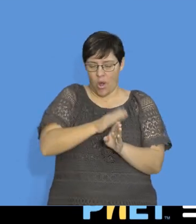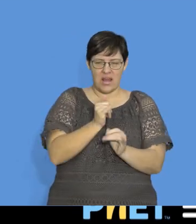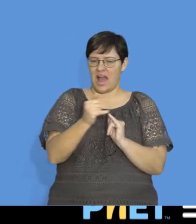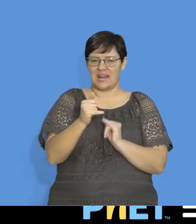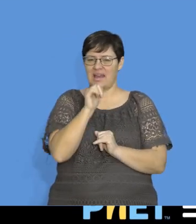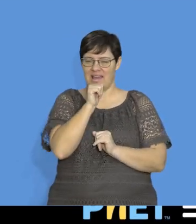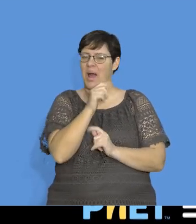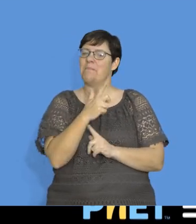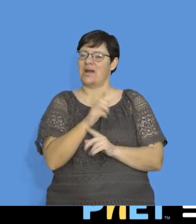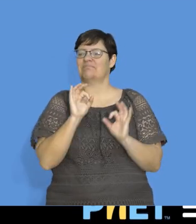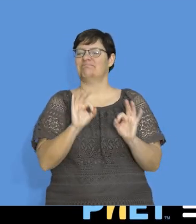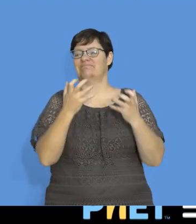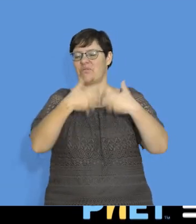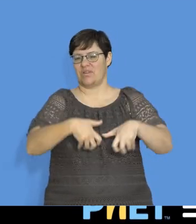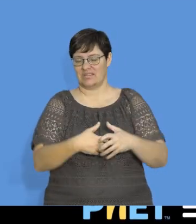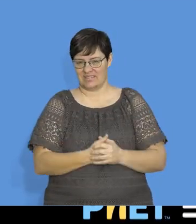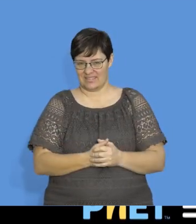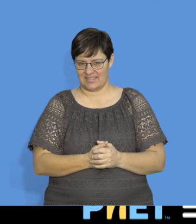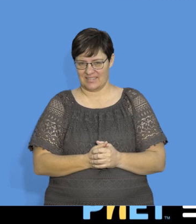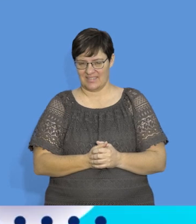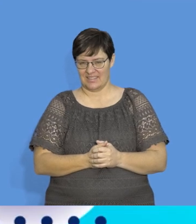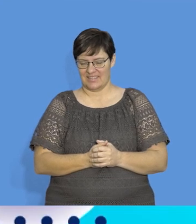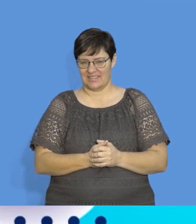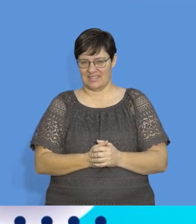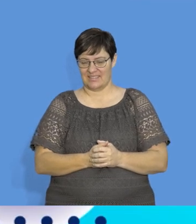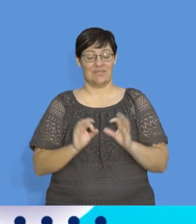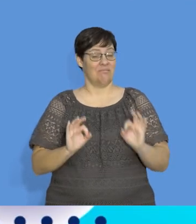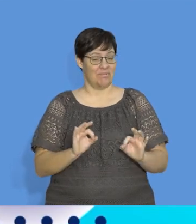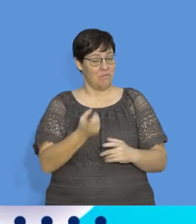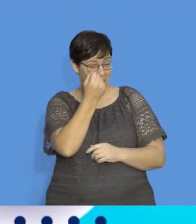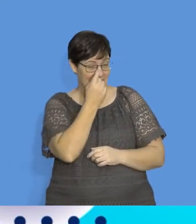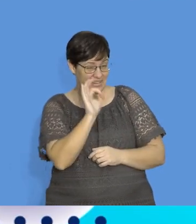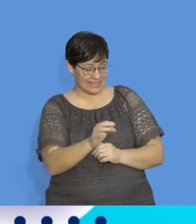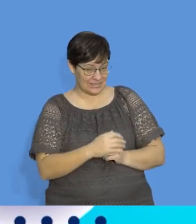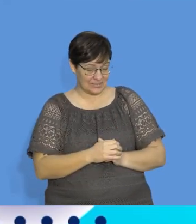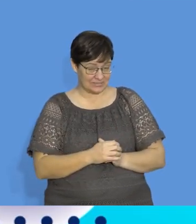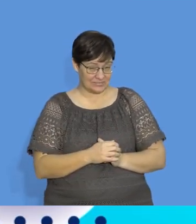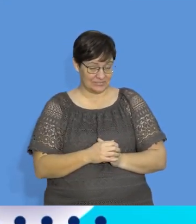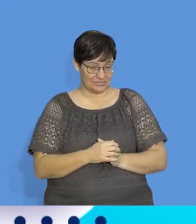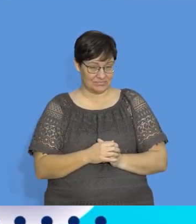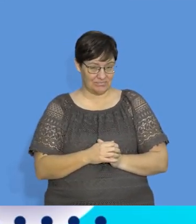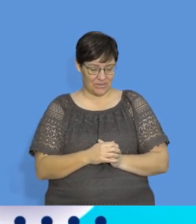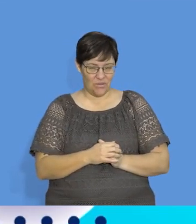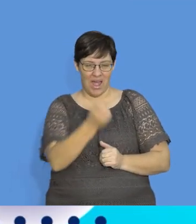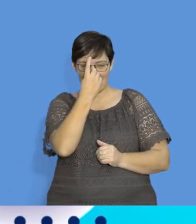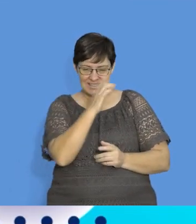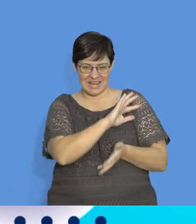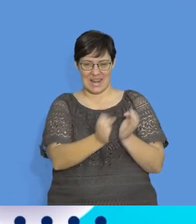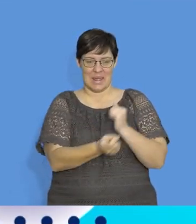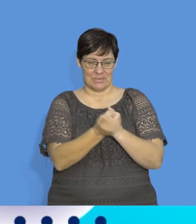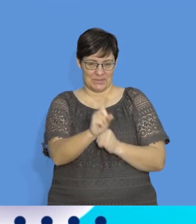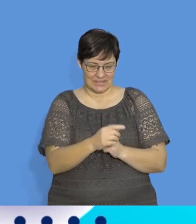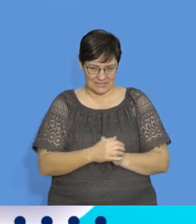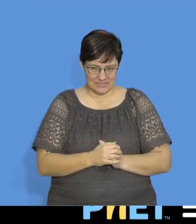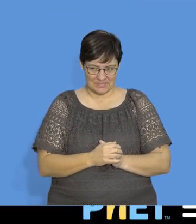not on the line, but I'm getting a perfect correlation. Okay, fantastic, guys. I hope this makes sense and you really understand what